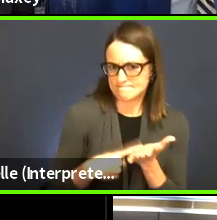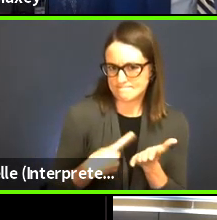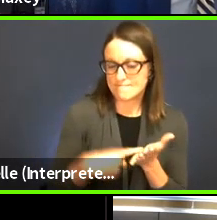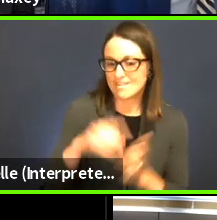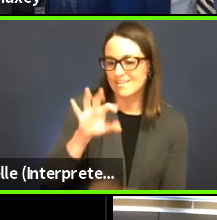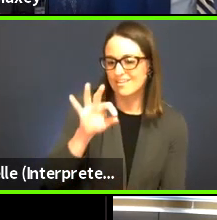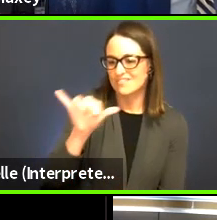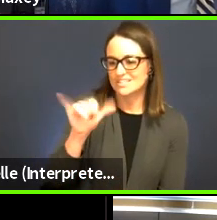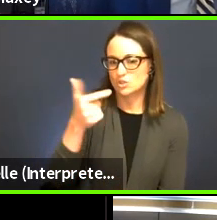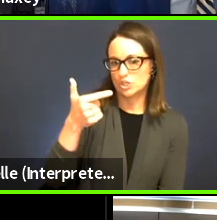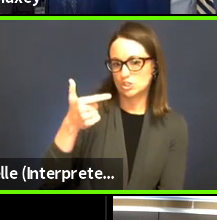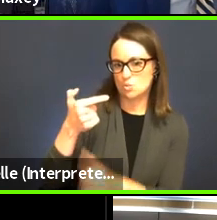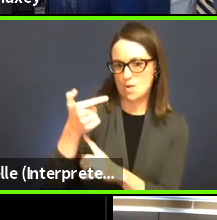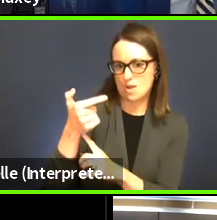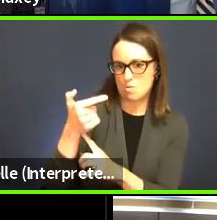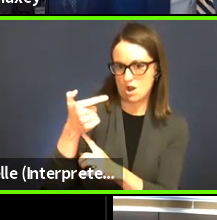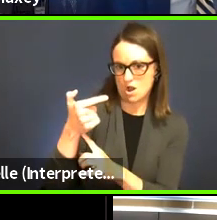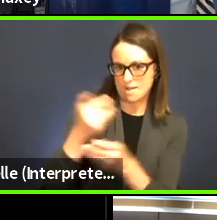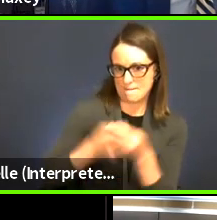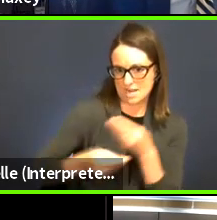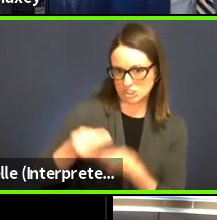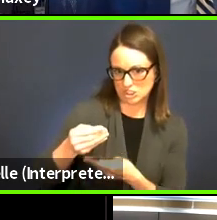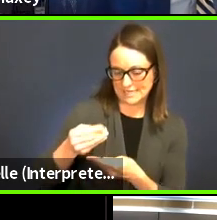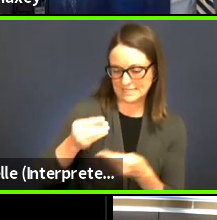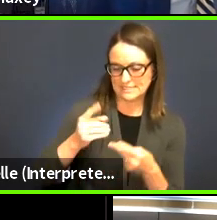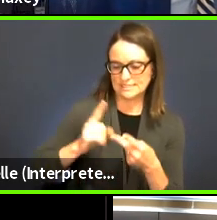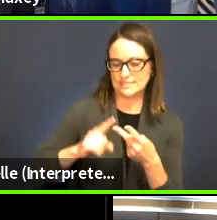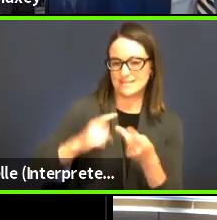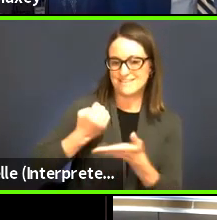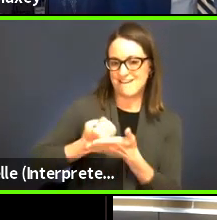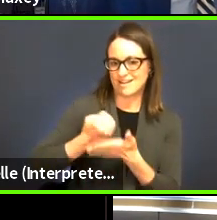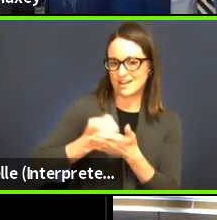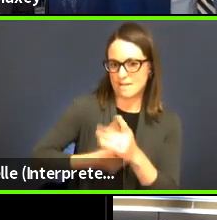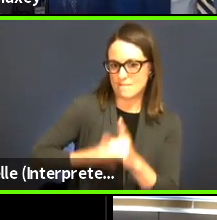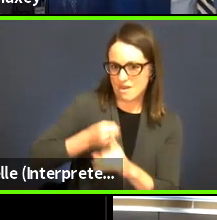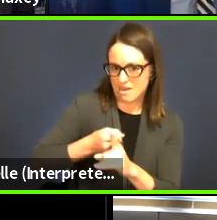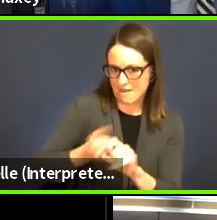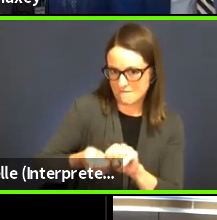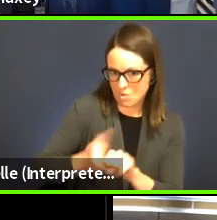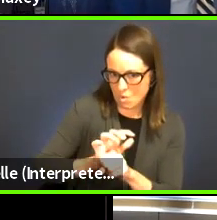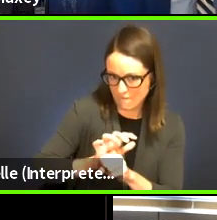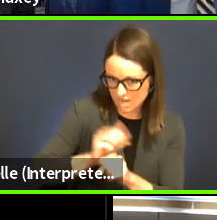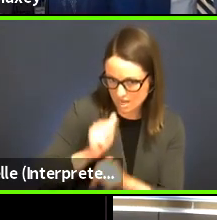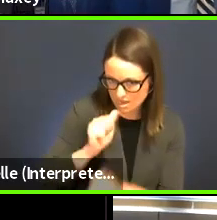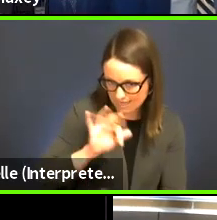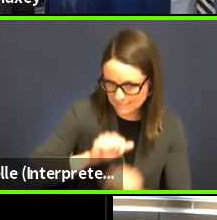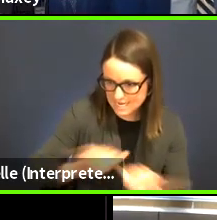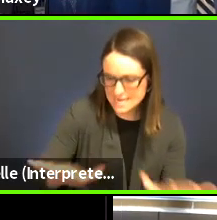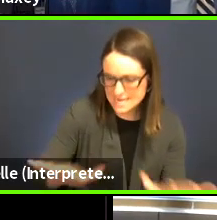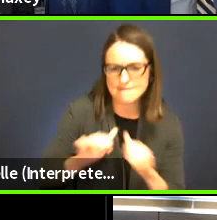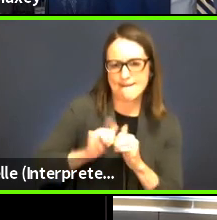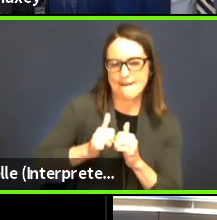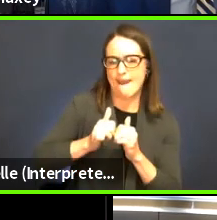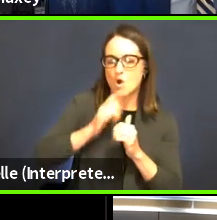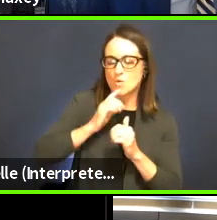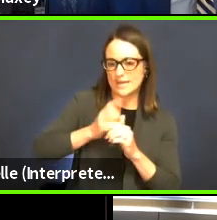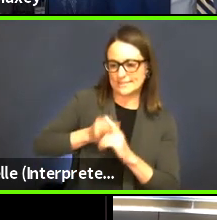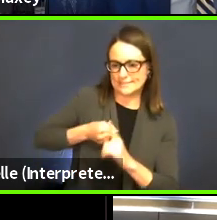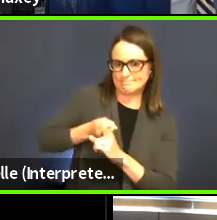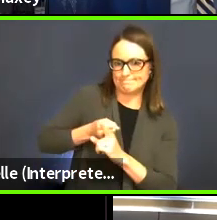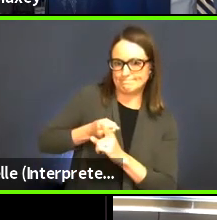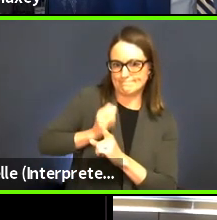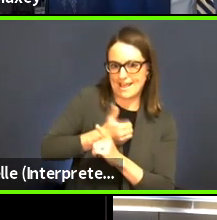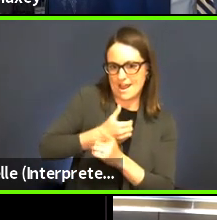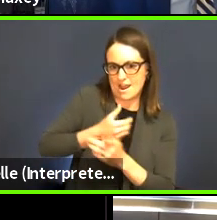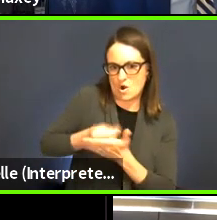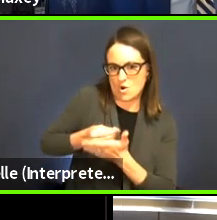21 budget, the economic impacts of COVID-19, and how they've significantly impacted our revenues. And we have a lot of work to do to